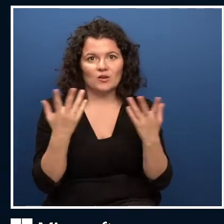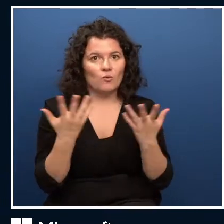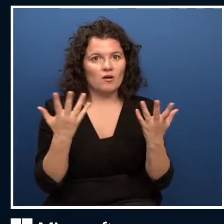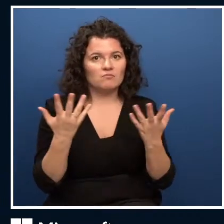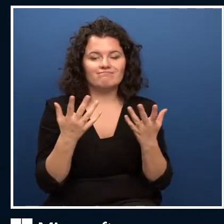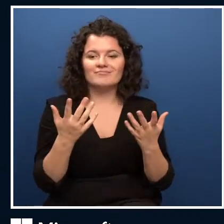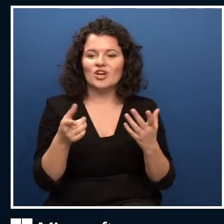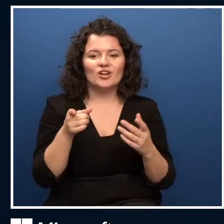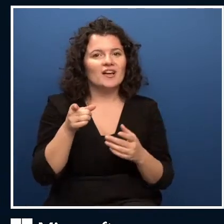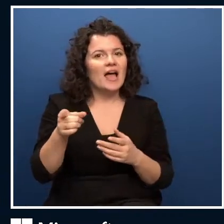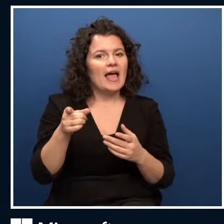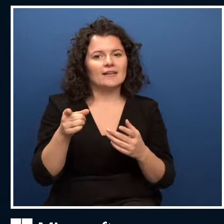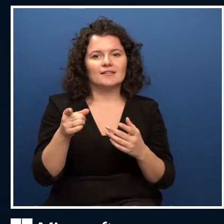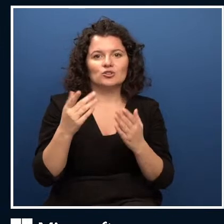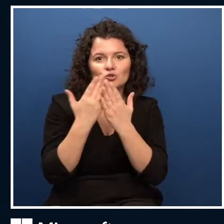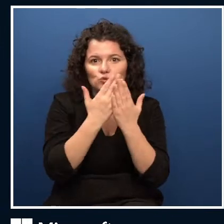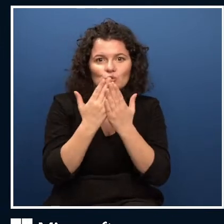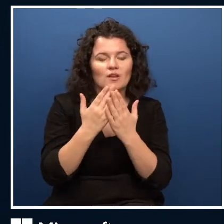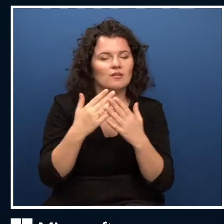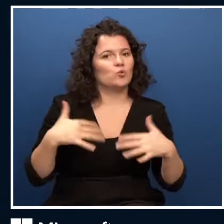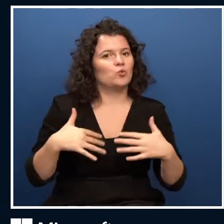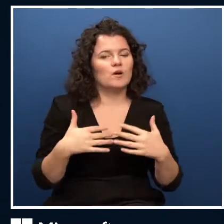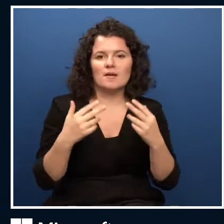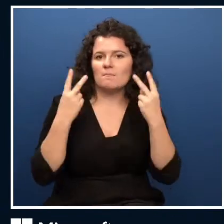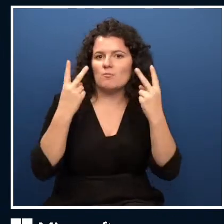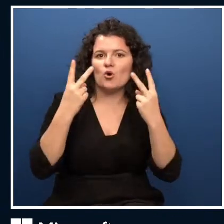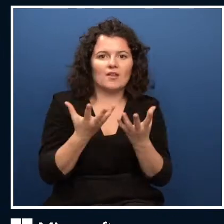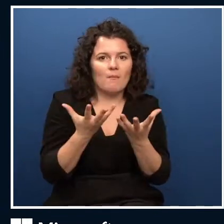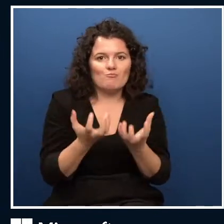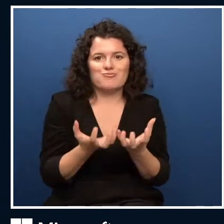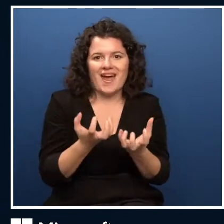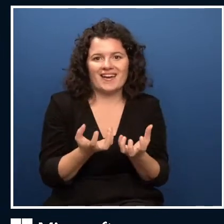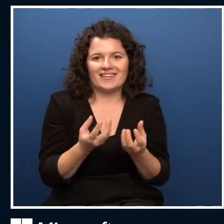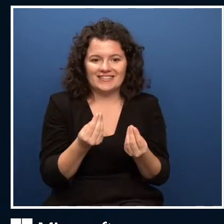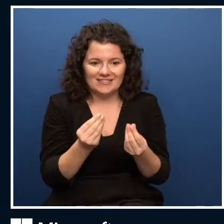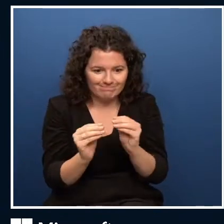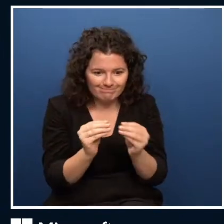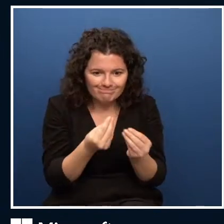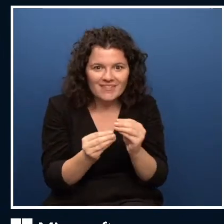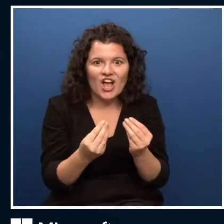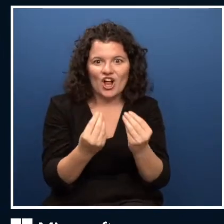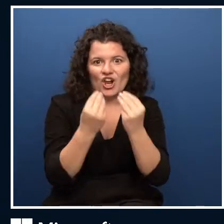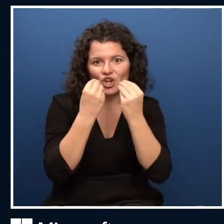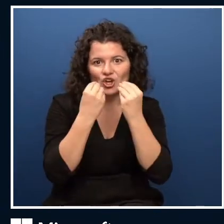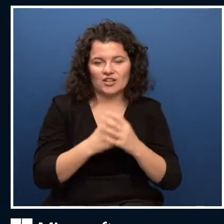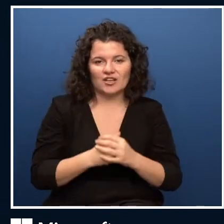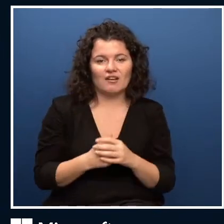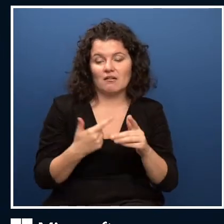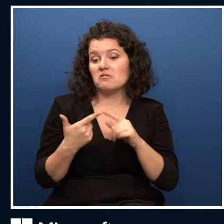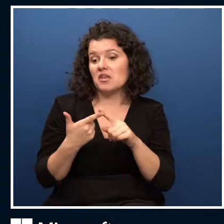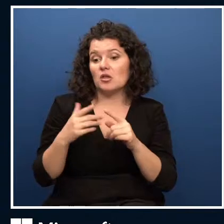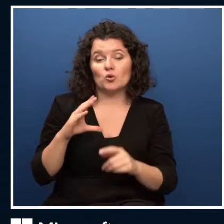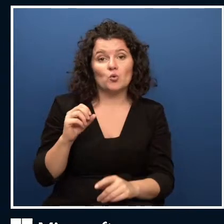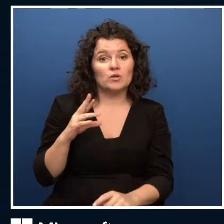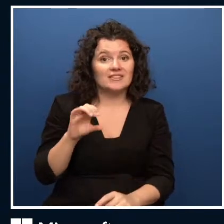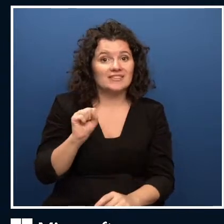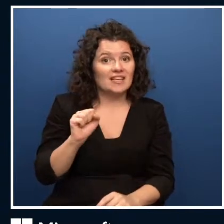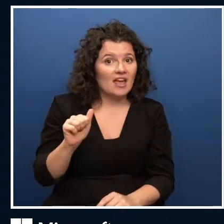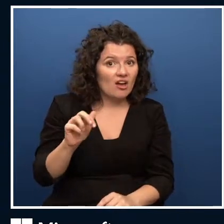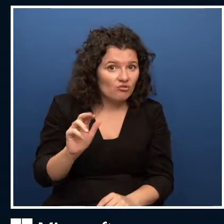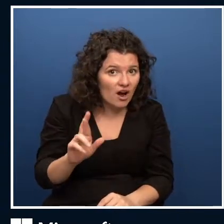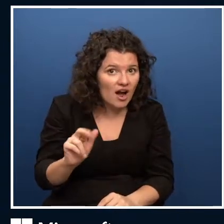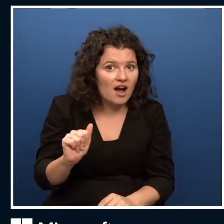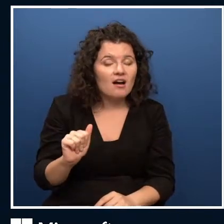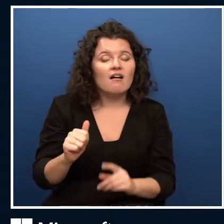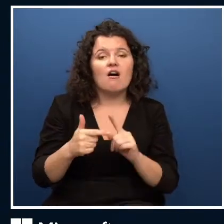using courses like Udacity and Coursera, and doing the fundamentals with the capstone projects, practicals and labs.